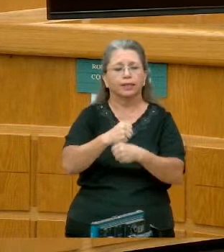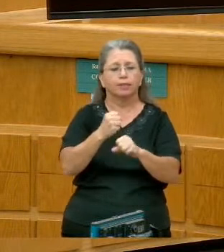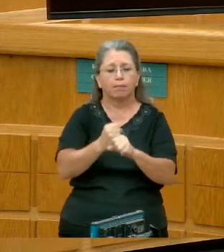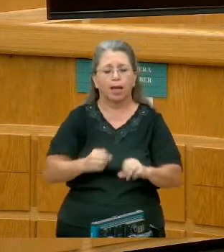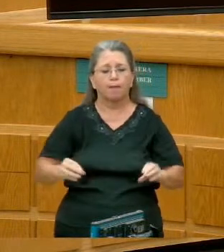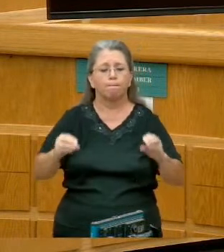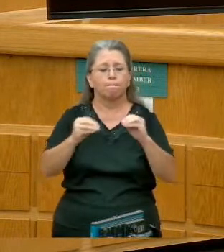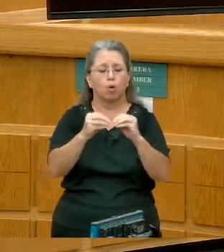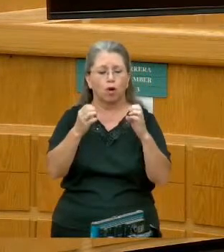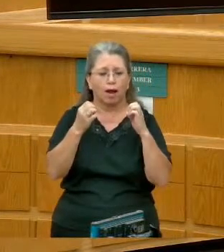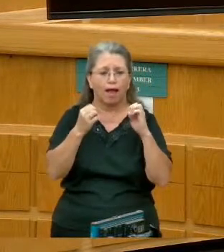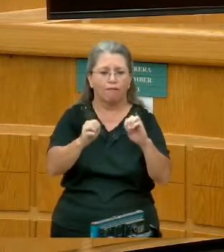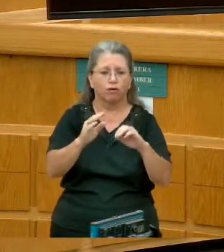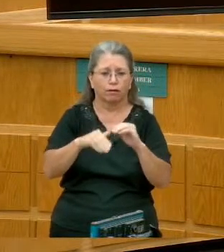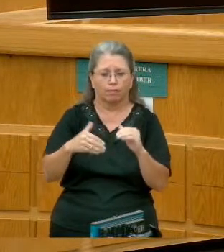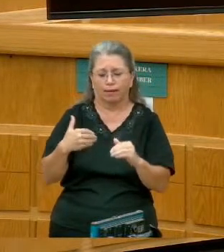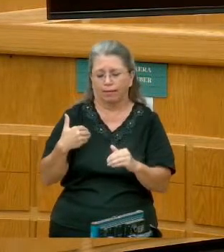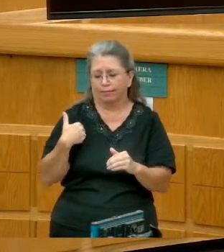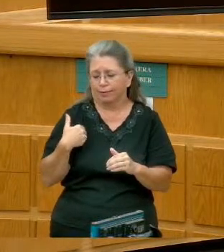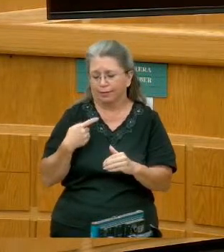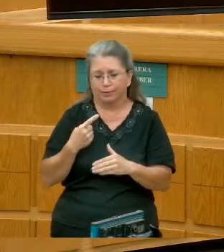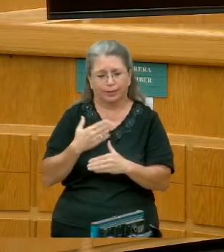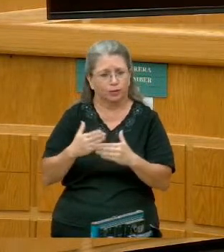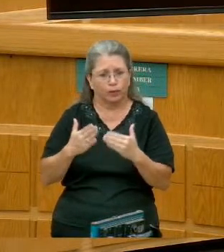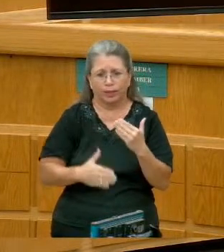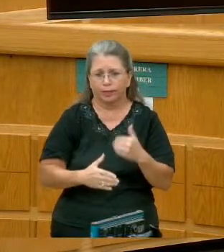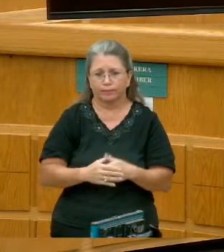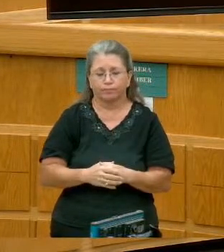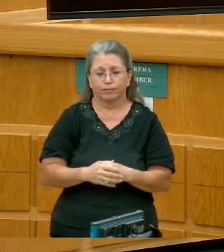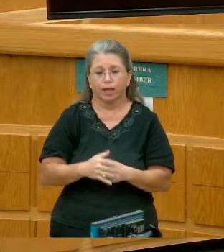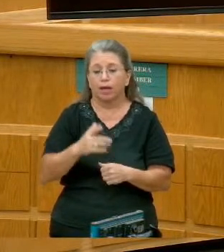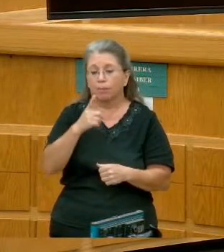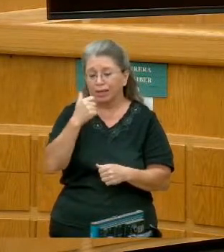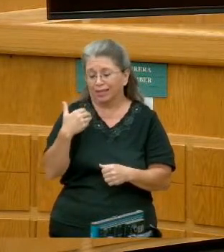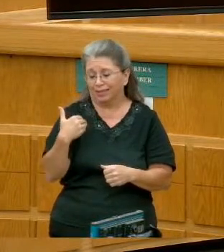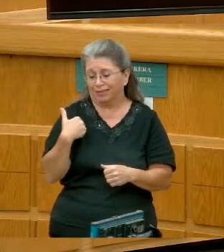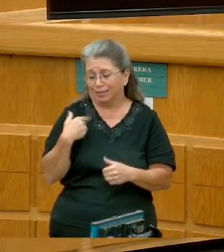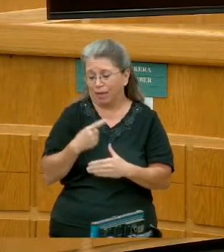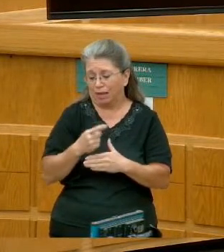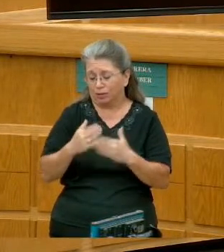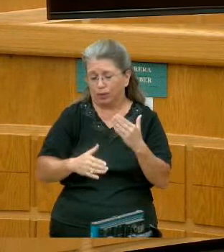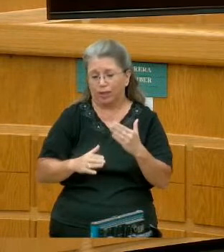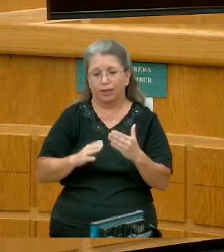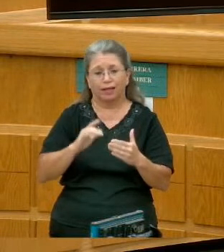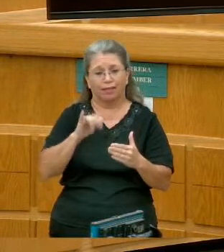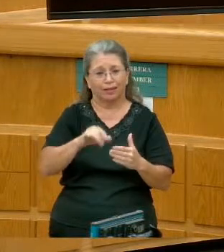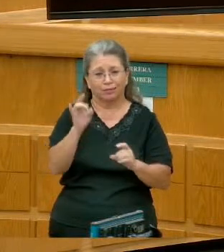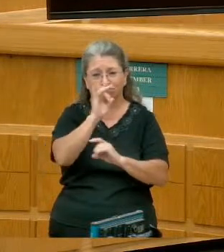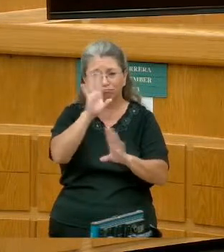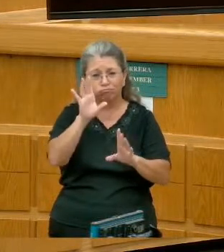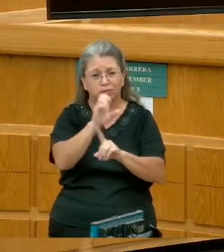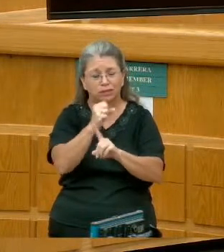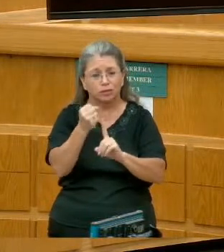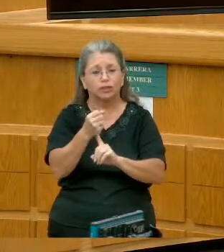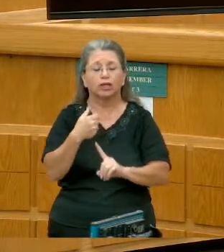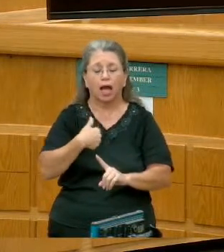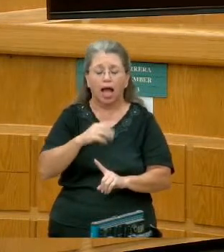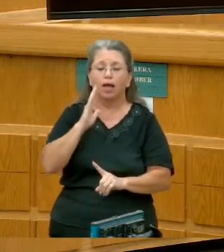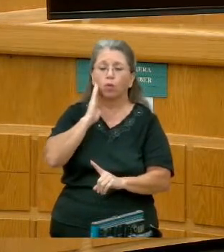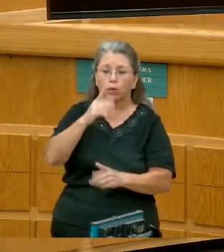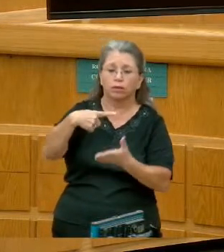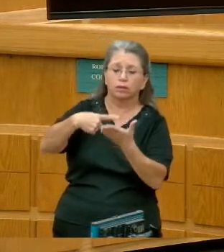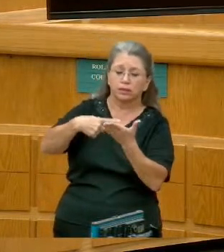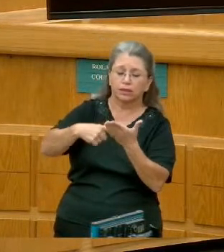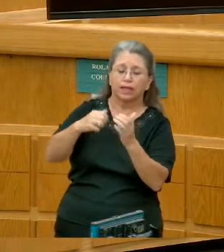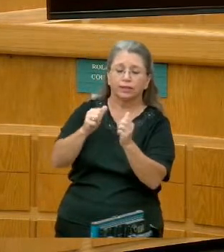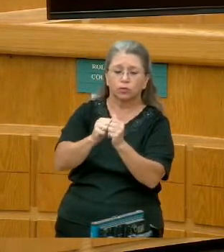we did this weekend. And as a result of this weekend and as a result of our crisis, I will be visiting with the General Land Office this